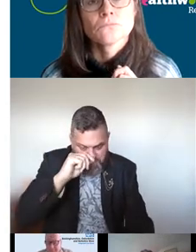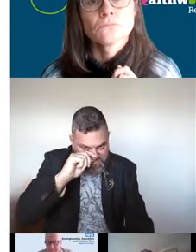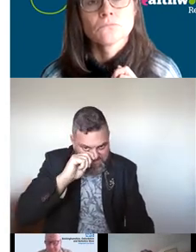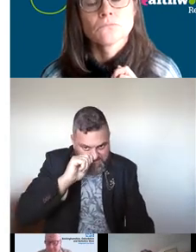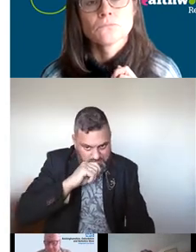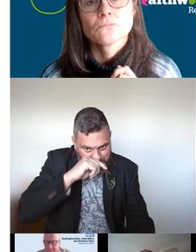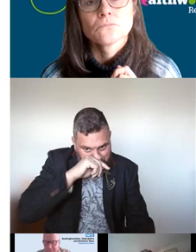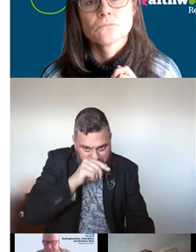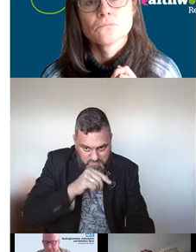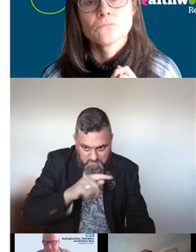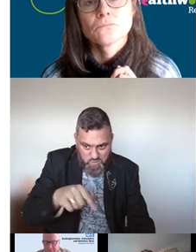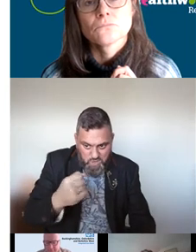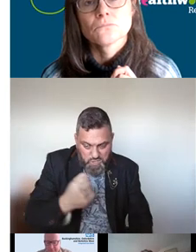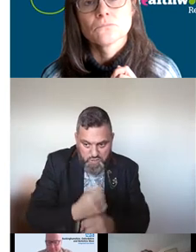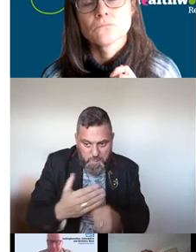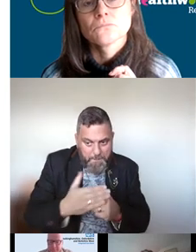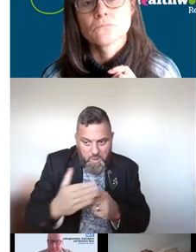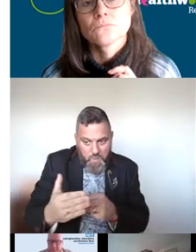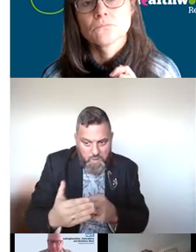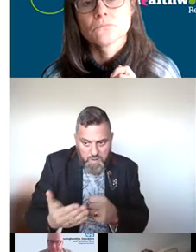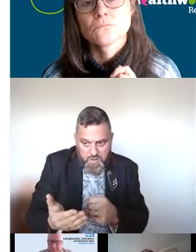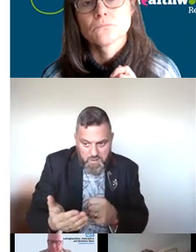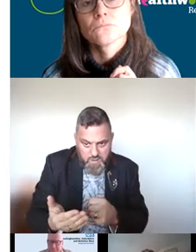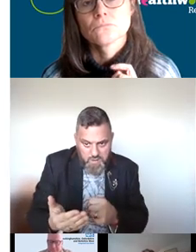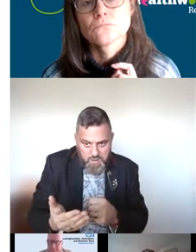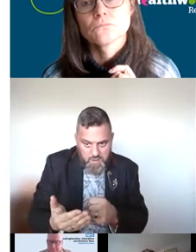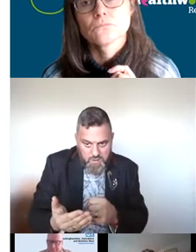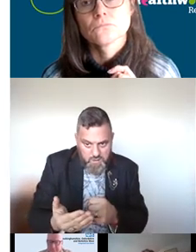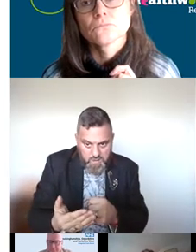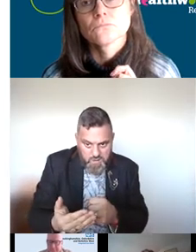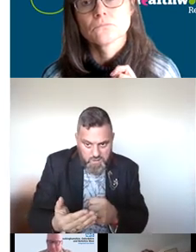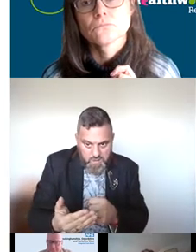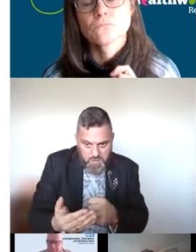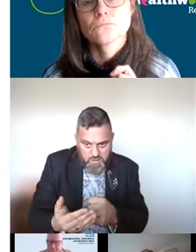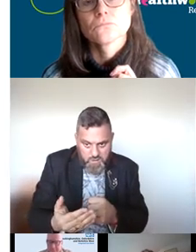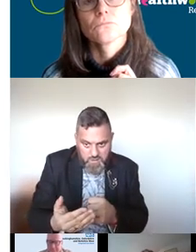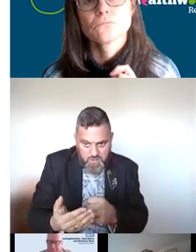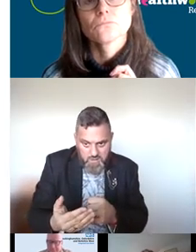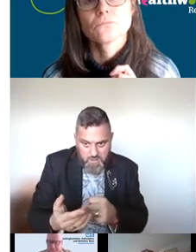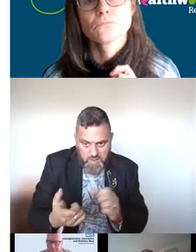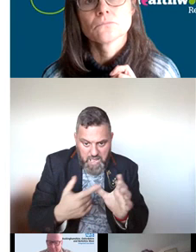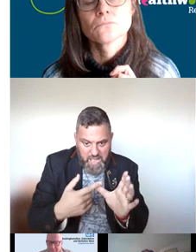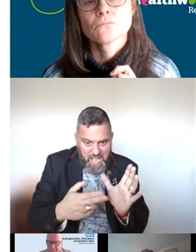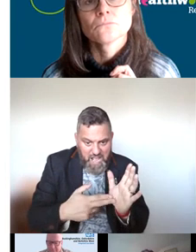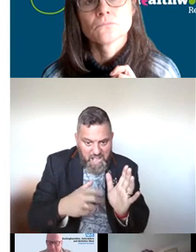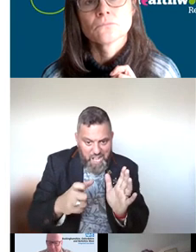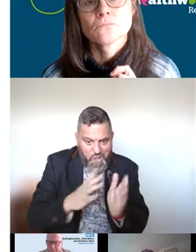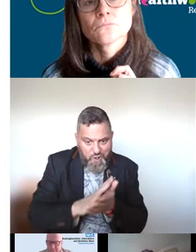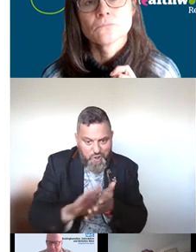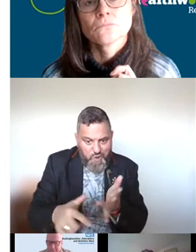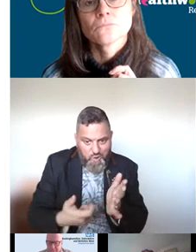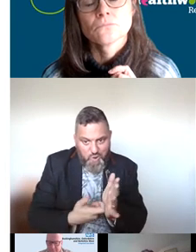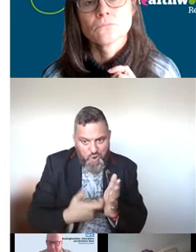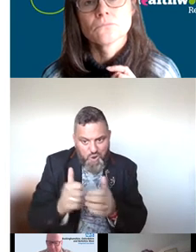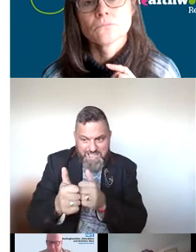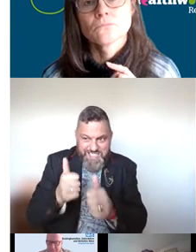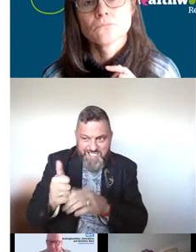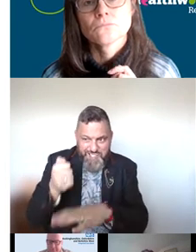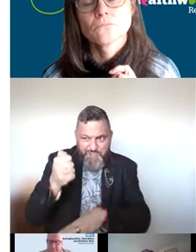doing more. So there's a term that's used around anchor institutions and trying to understand what more